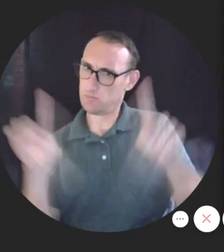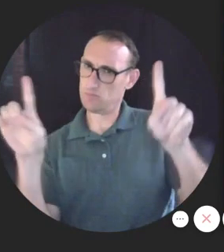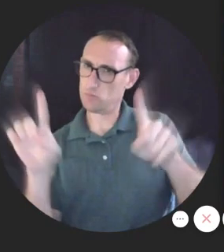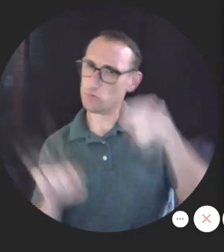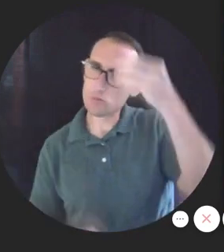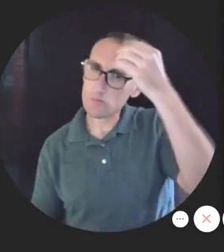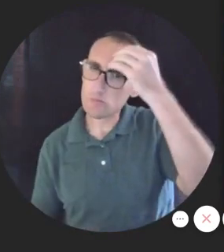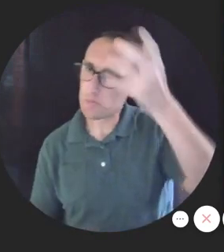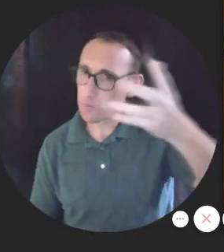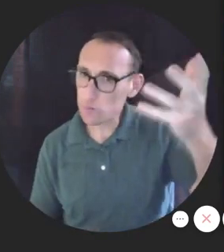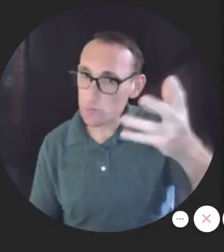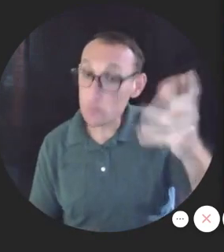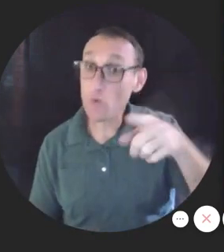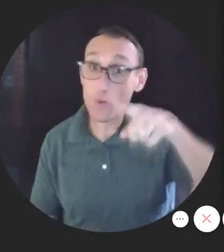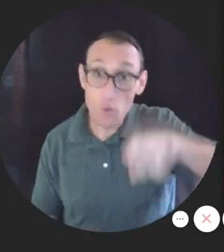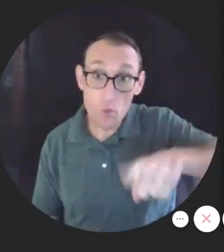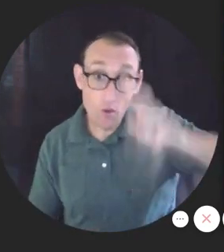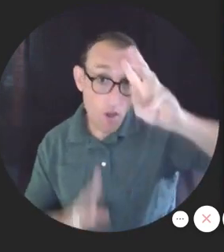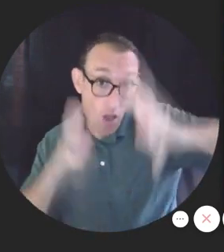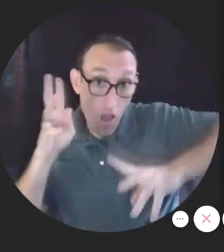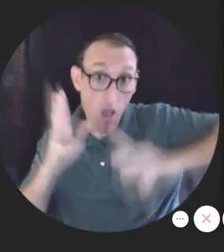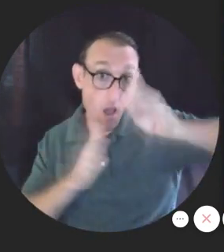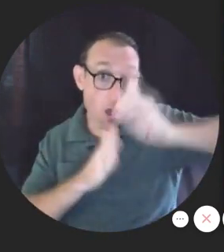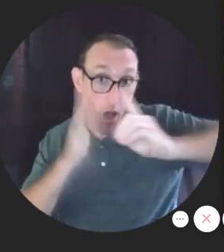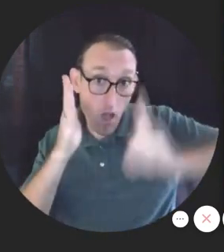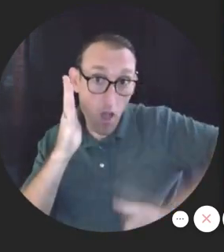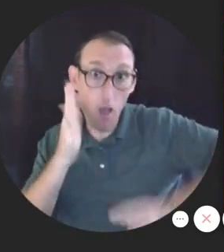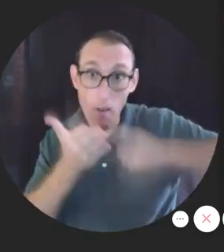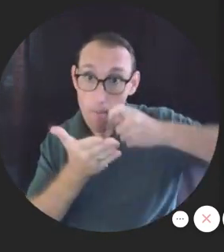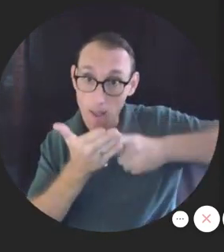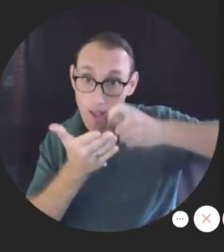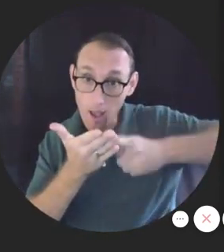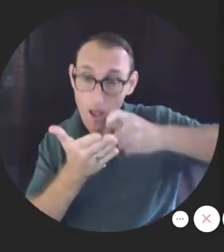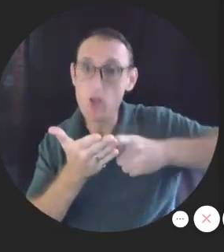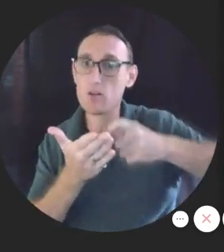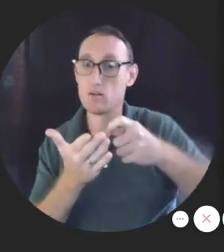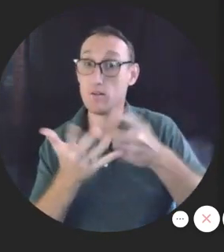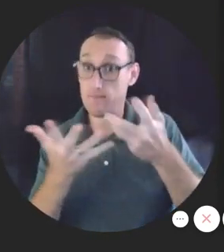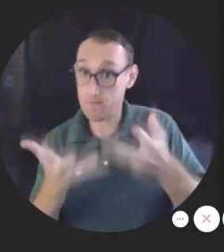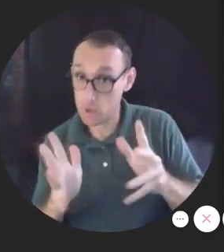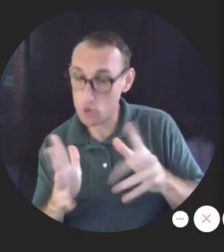share that with me on the Flipgrid link in your assignment.